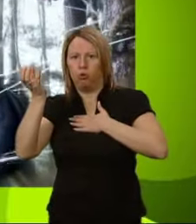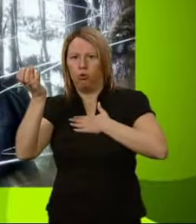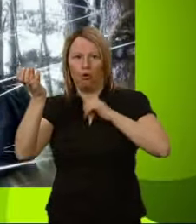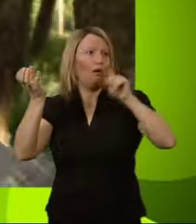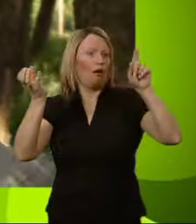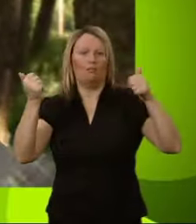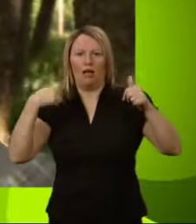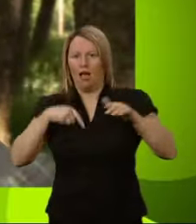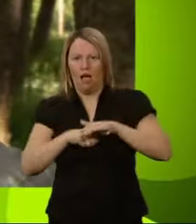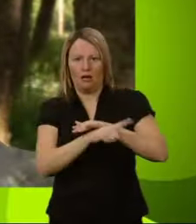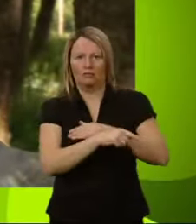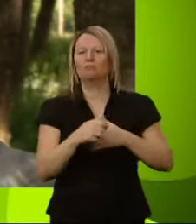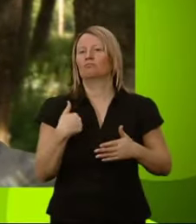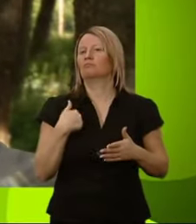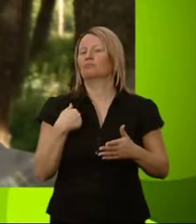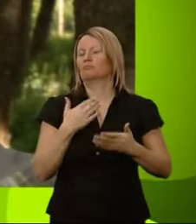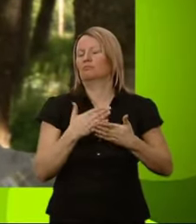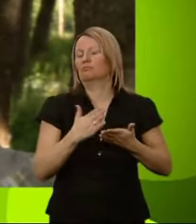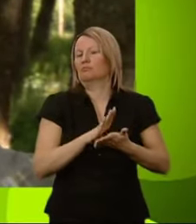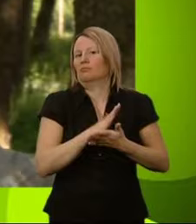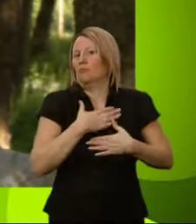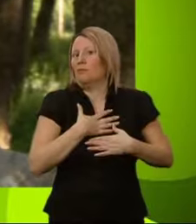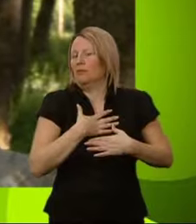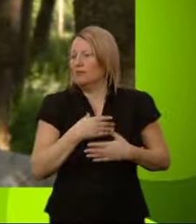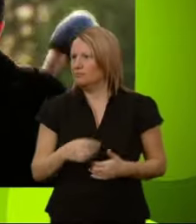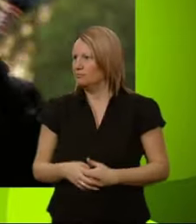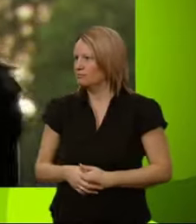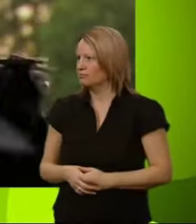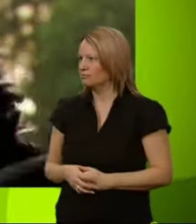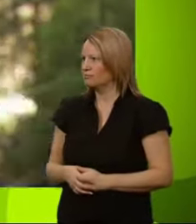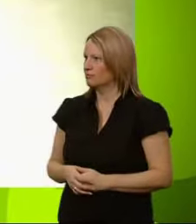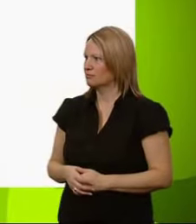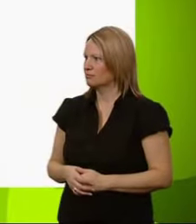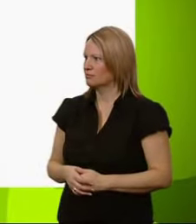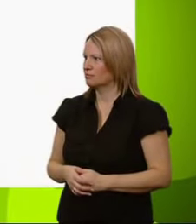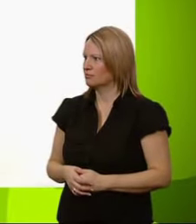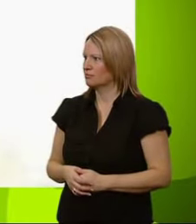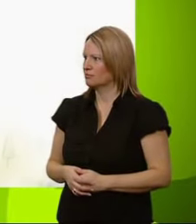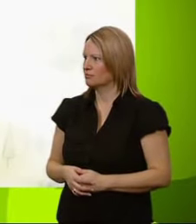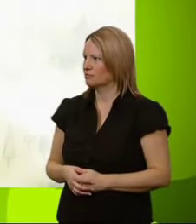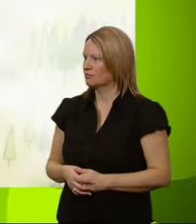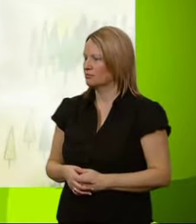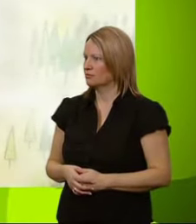But once I got the ring and made it to the other end, I was really, really happy.